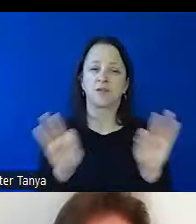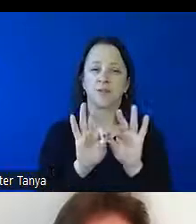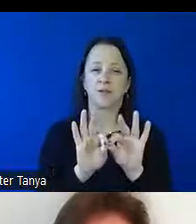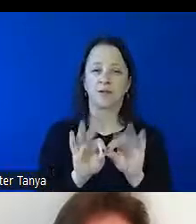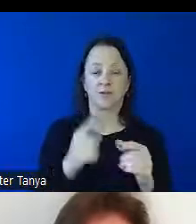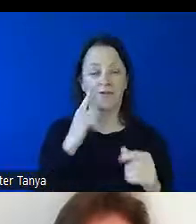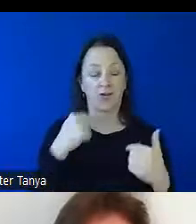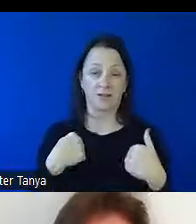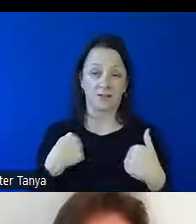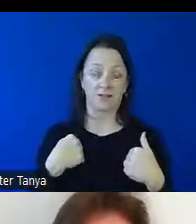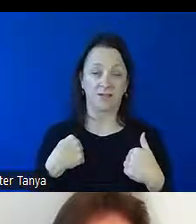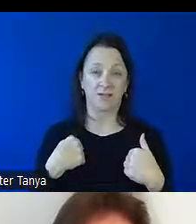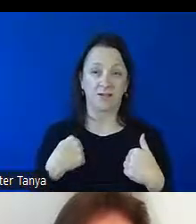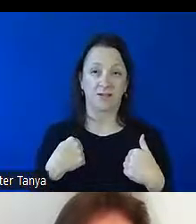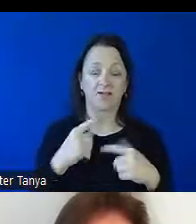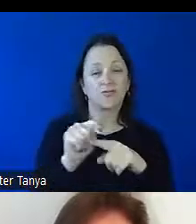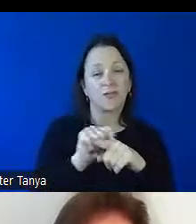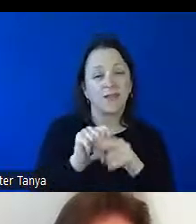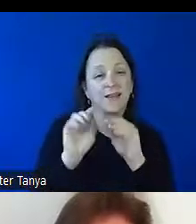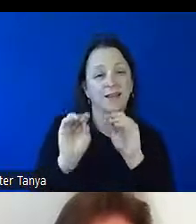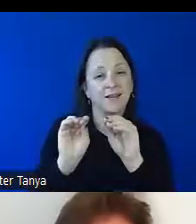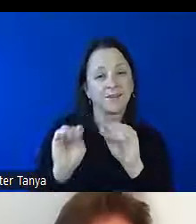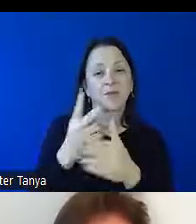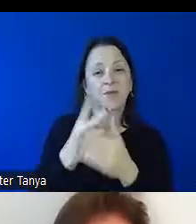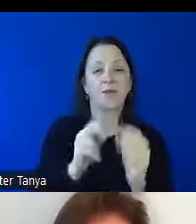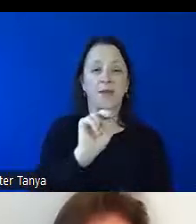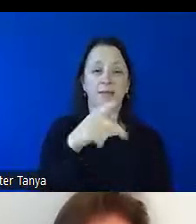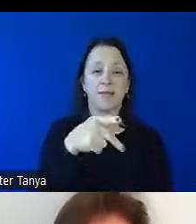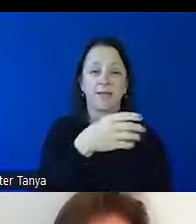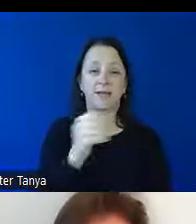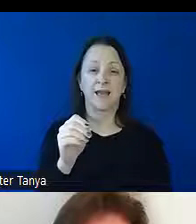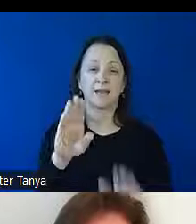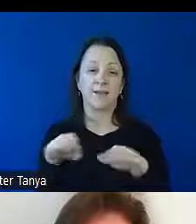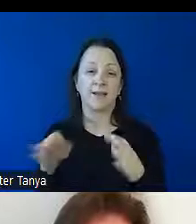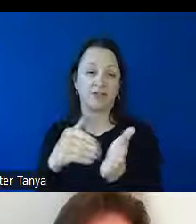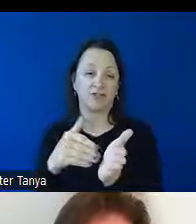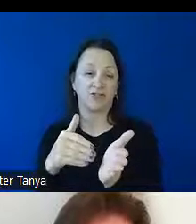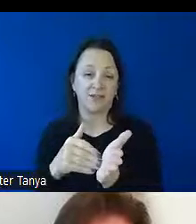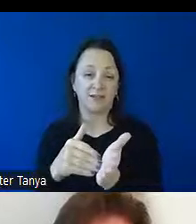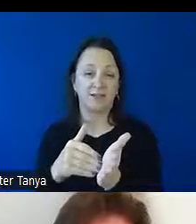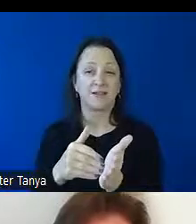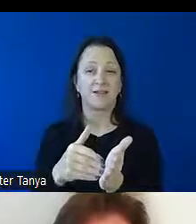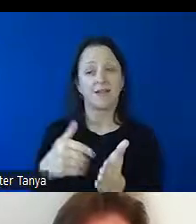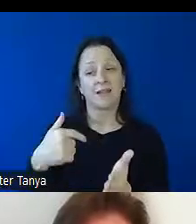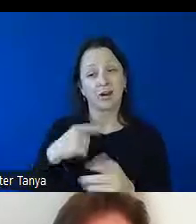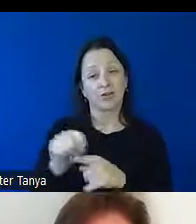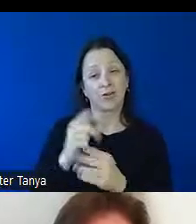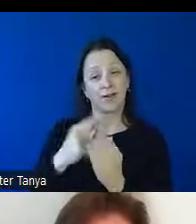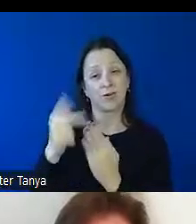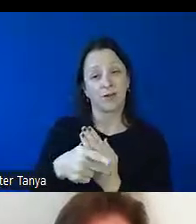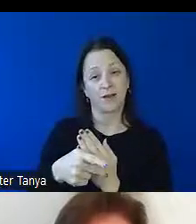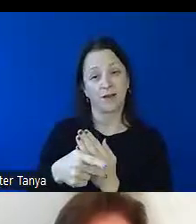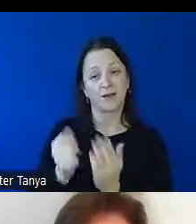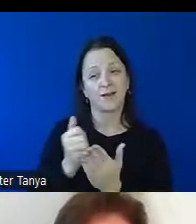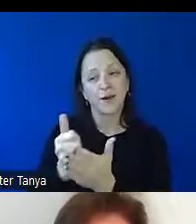us to train both nurse practitioners and pediatricians in our training programs so that they do know